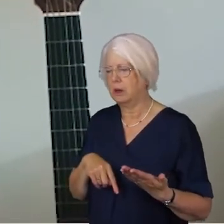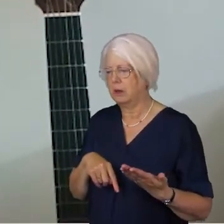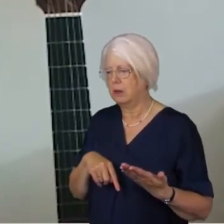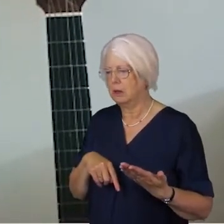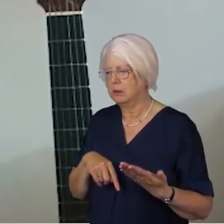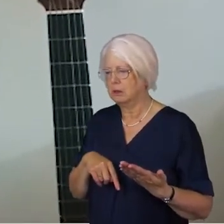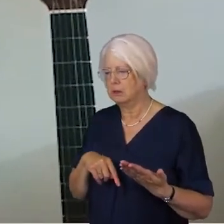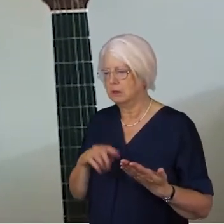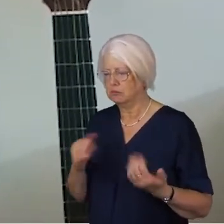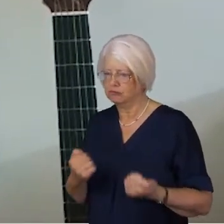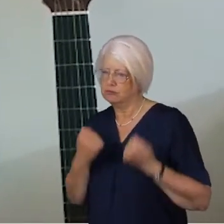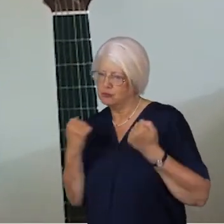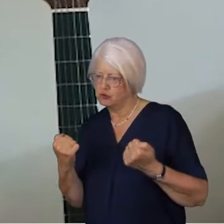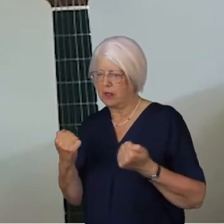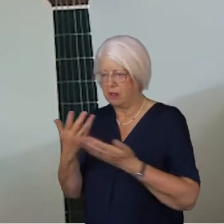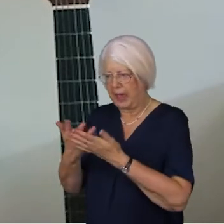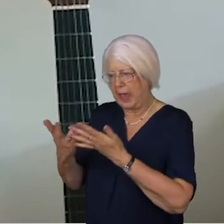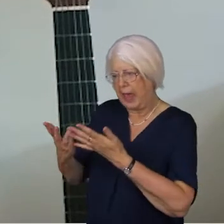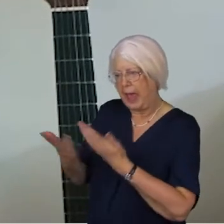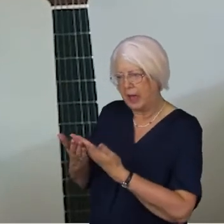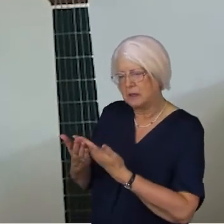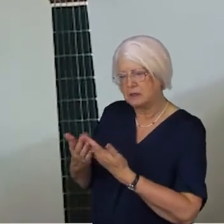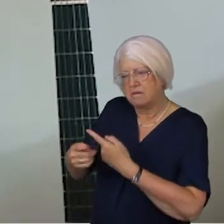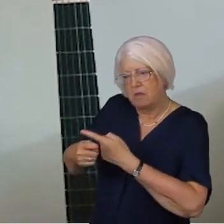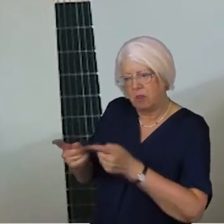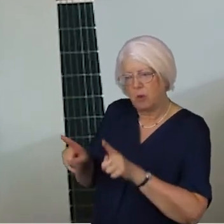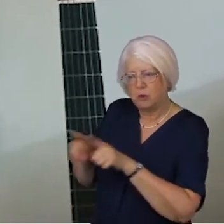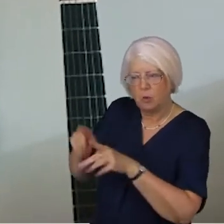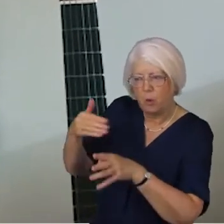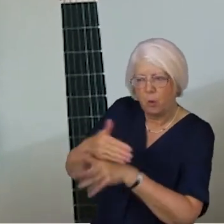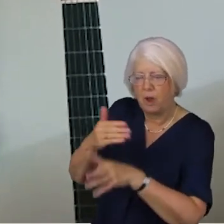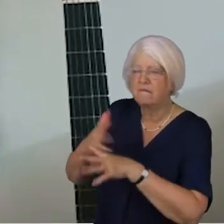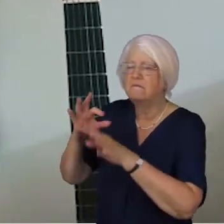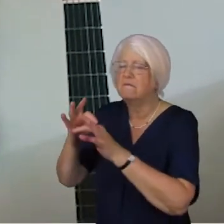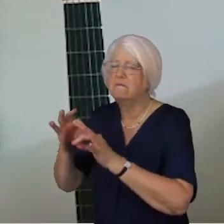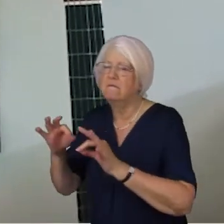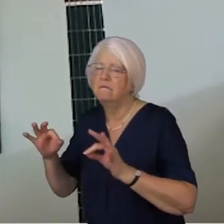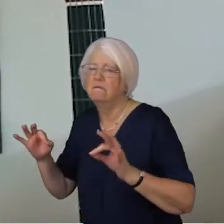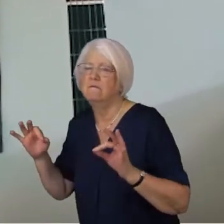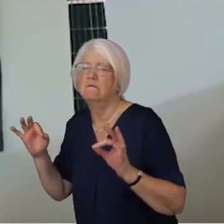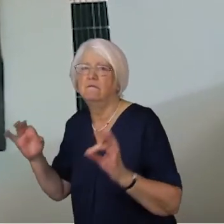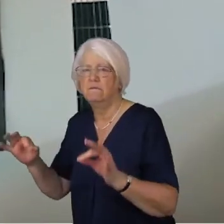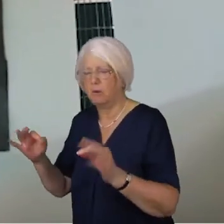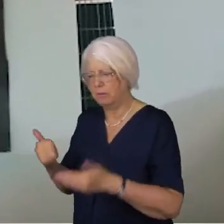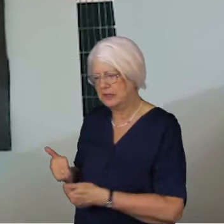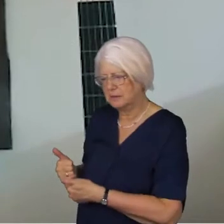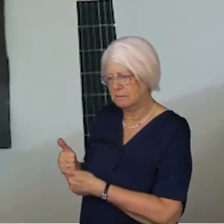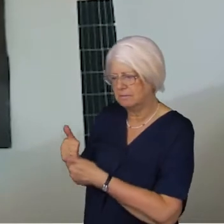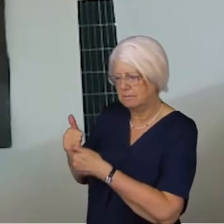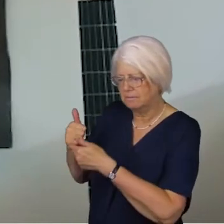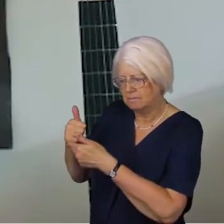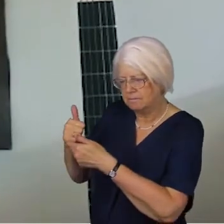Strengthen the hands of those who work for peace and frustrate those who stir up